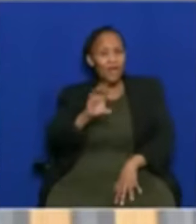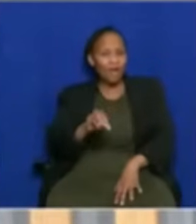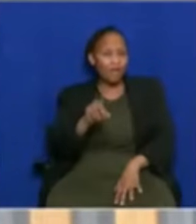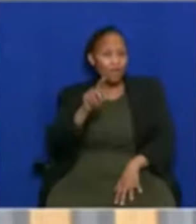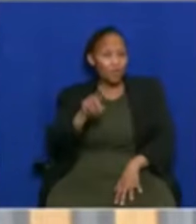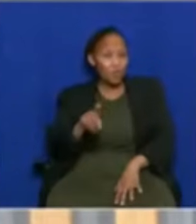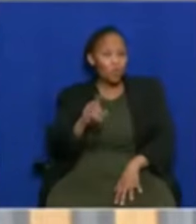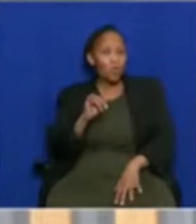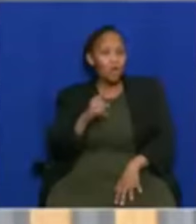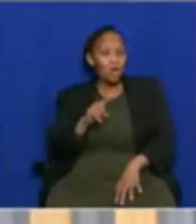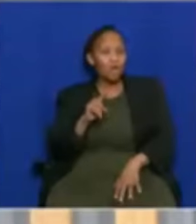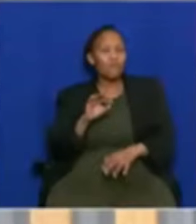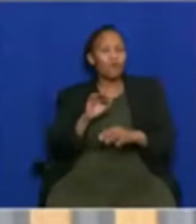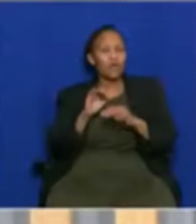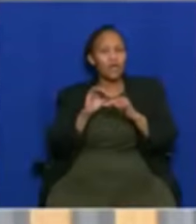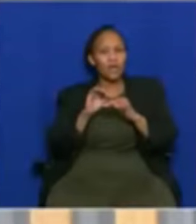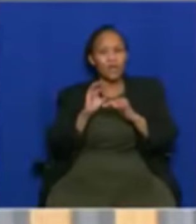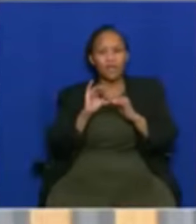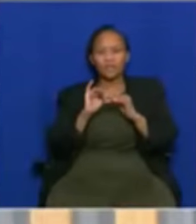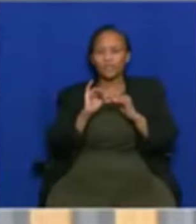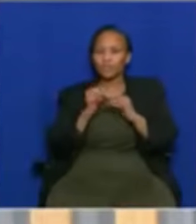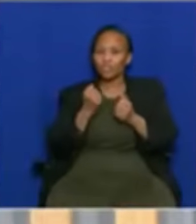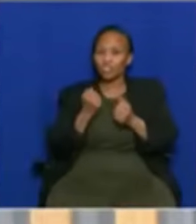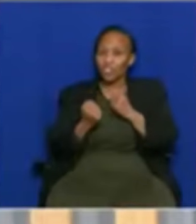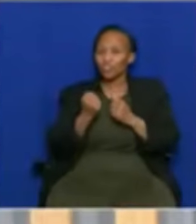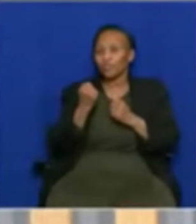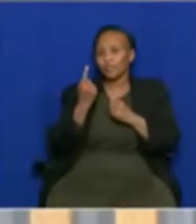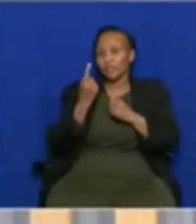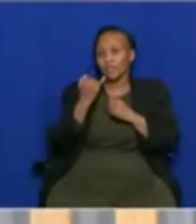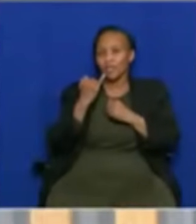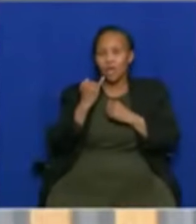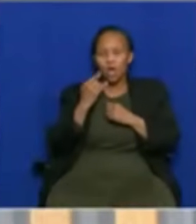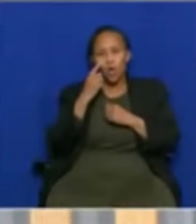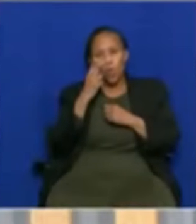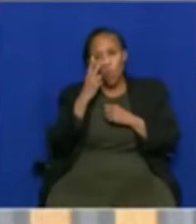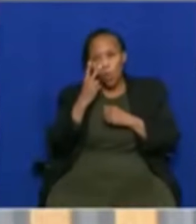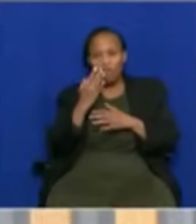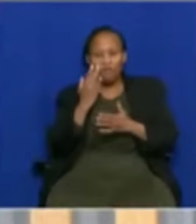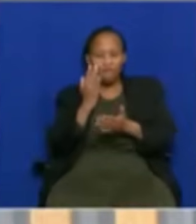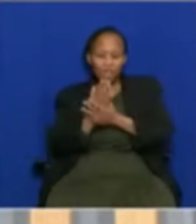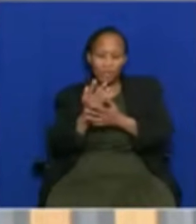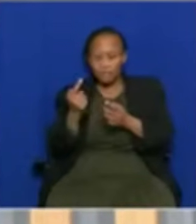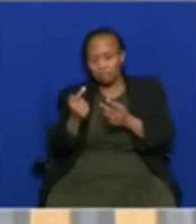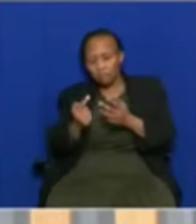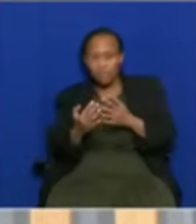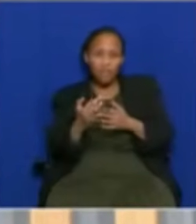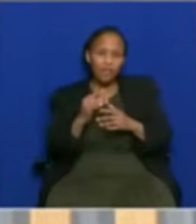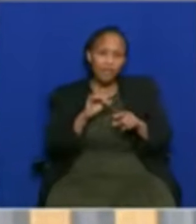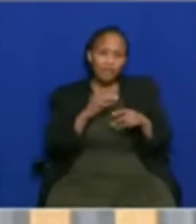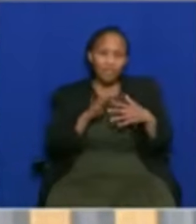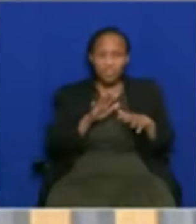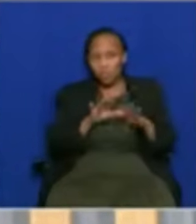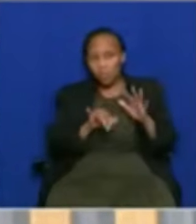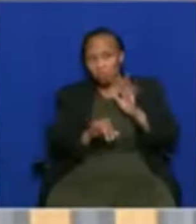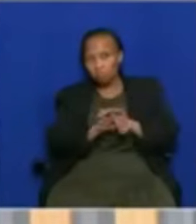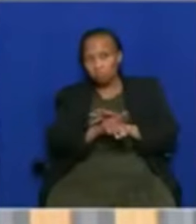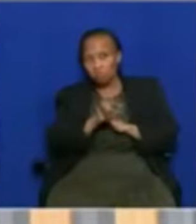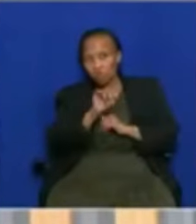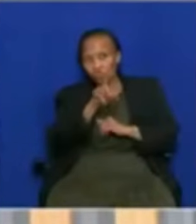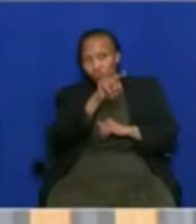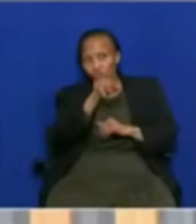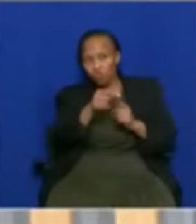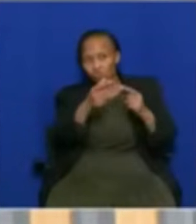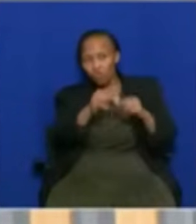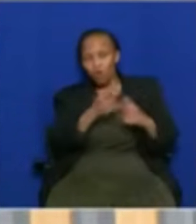about looking at facts and saying, oh, I think they did wrong there, let's charge them, or let's create a complaint. You